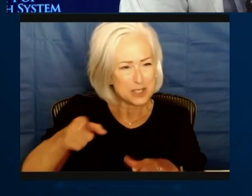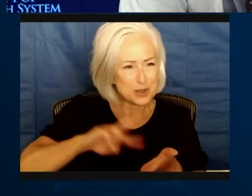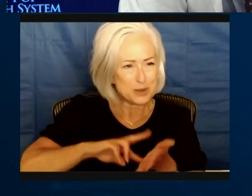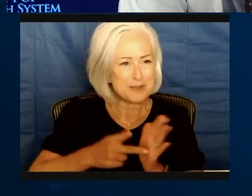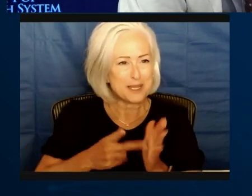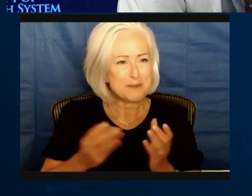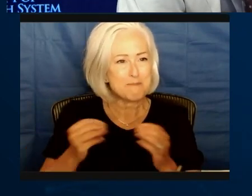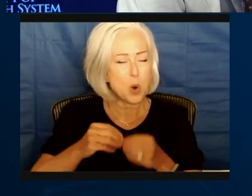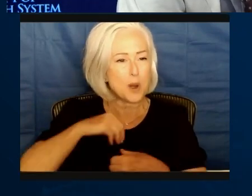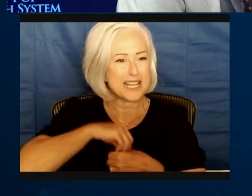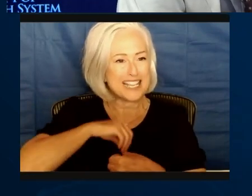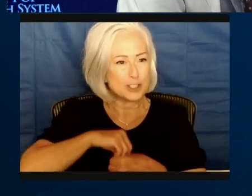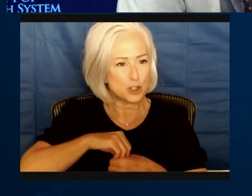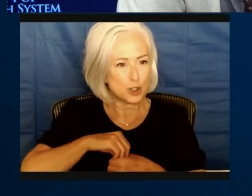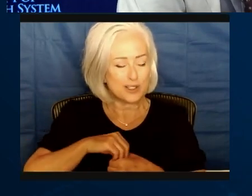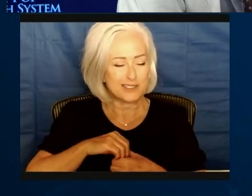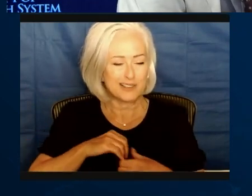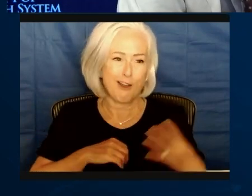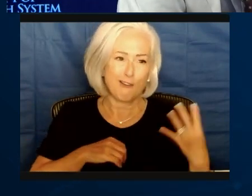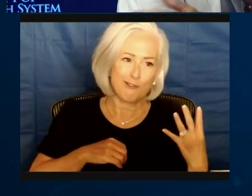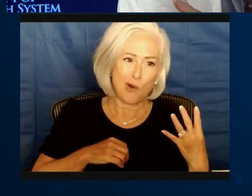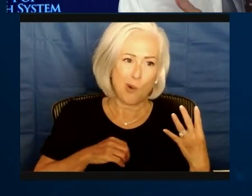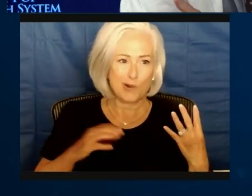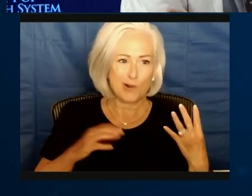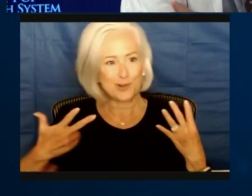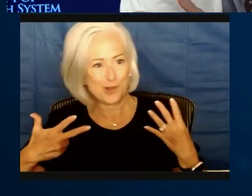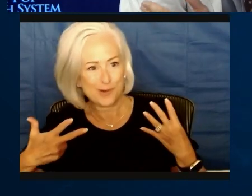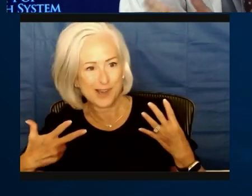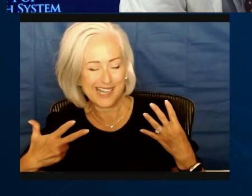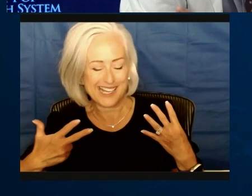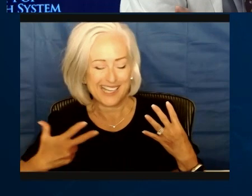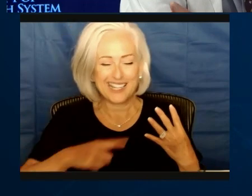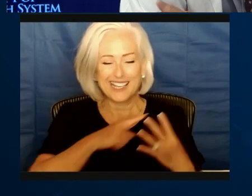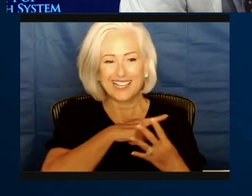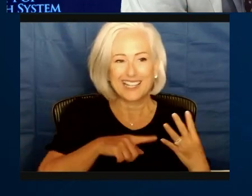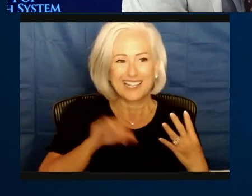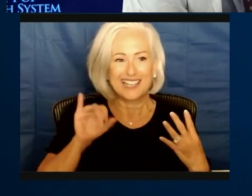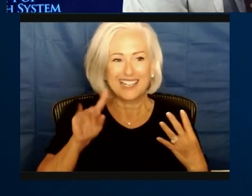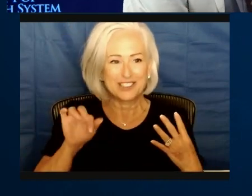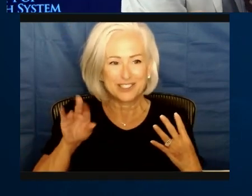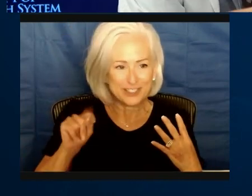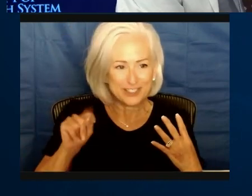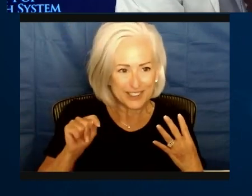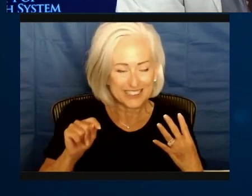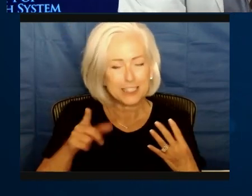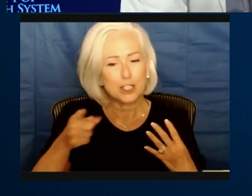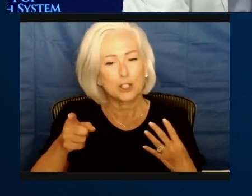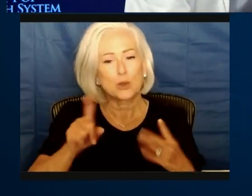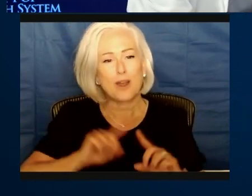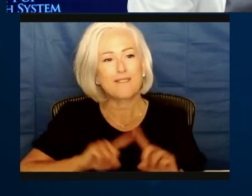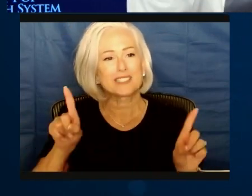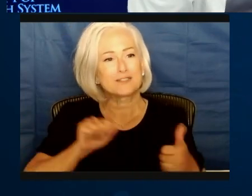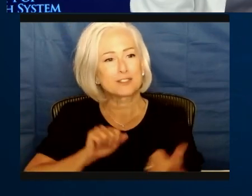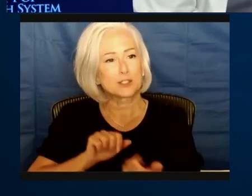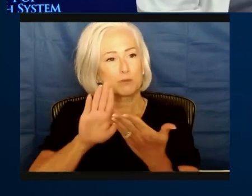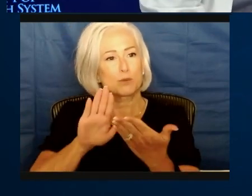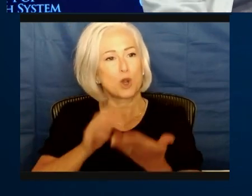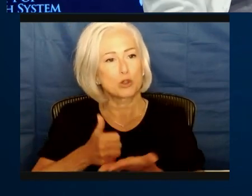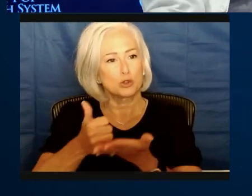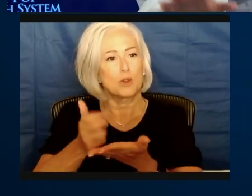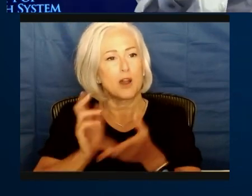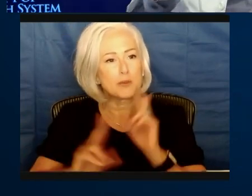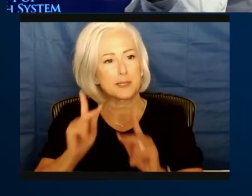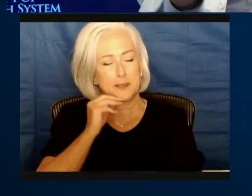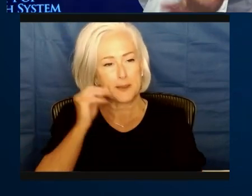4 against 3. All right, so tell us, you're taking a little different approach to helping your fellow citizens back home.